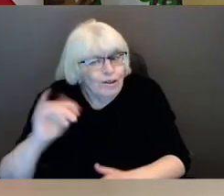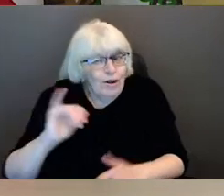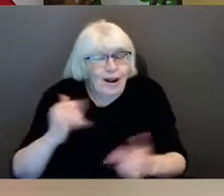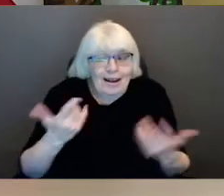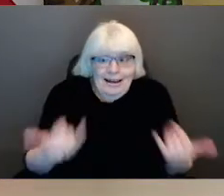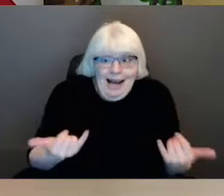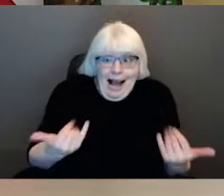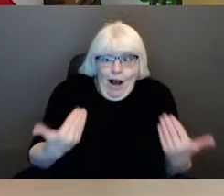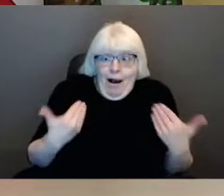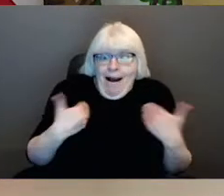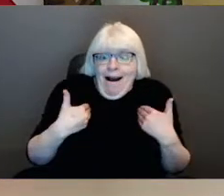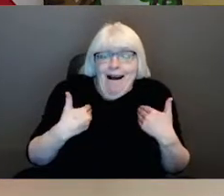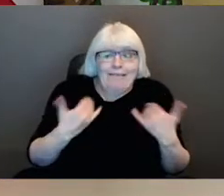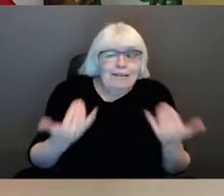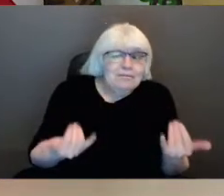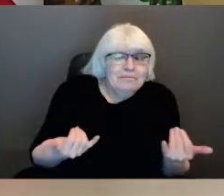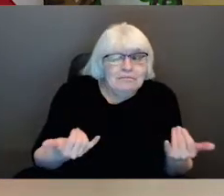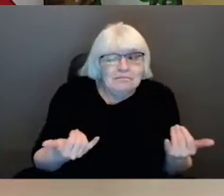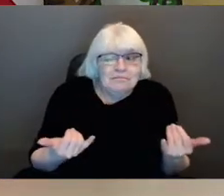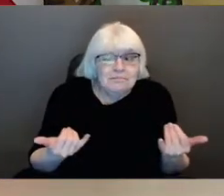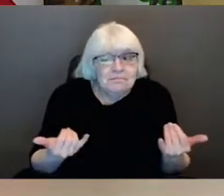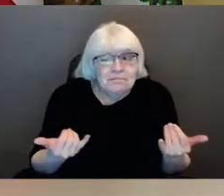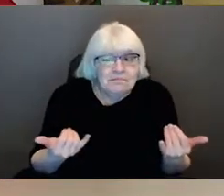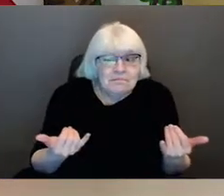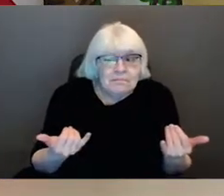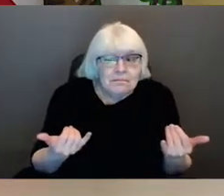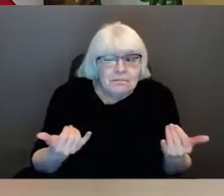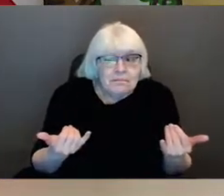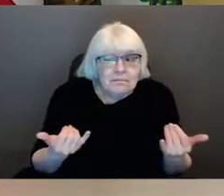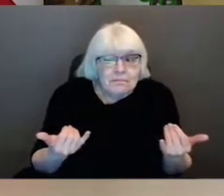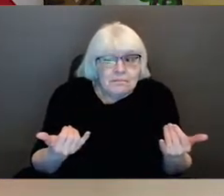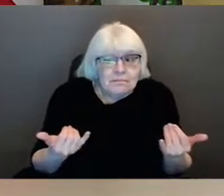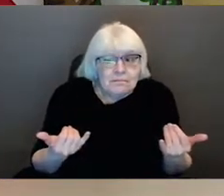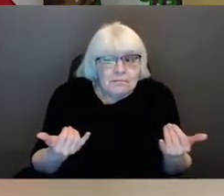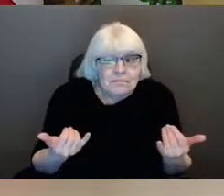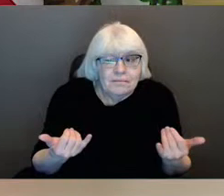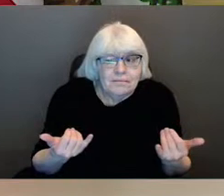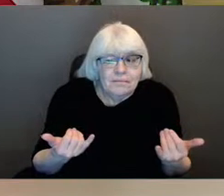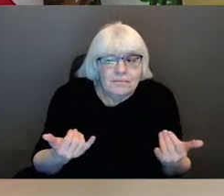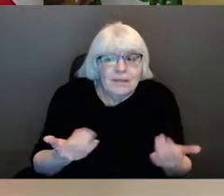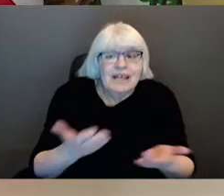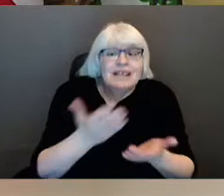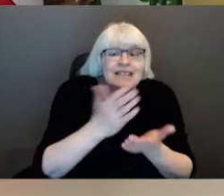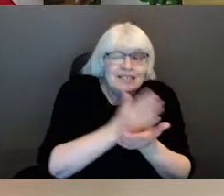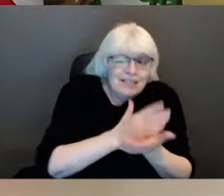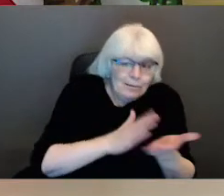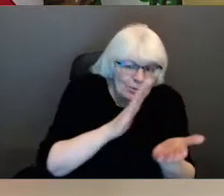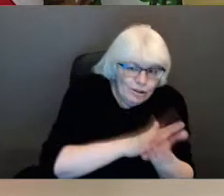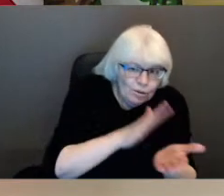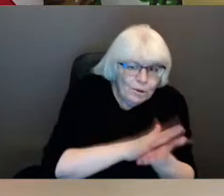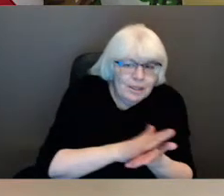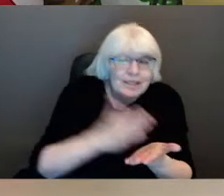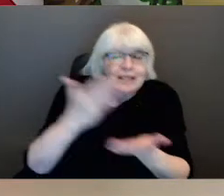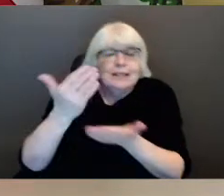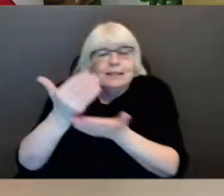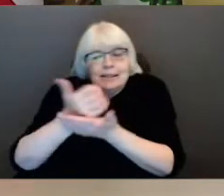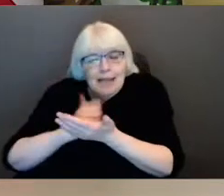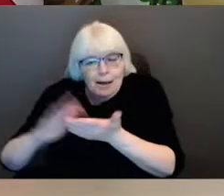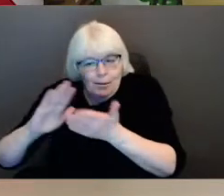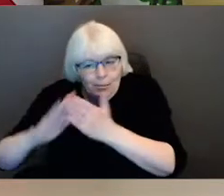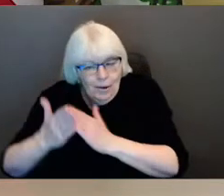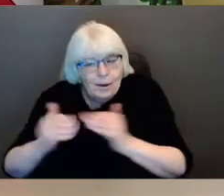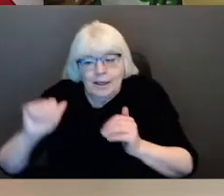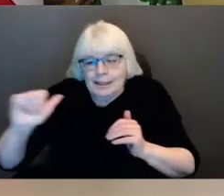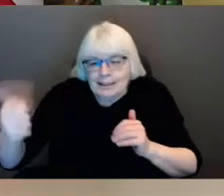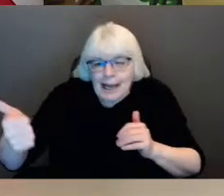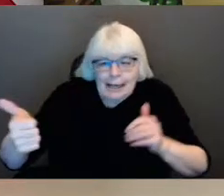be more look more individually at certain schools or certain communities where they need to put more